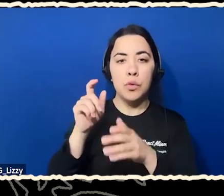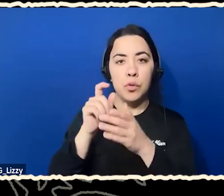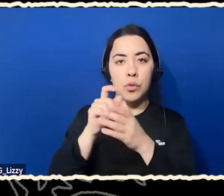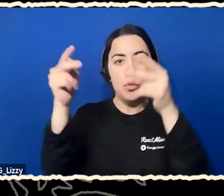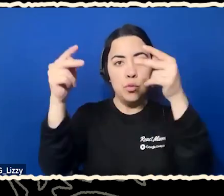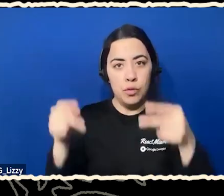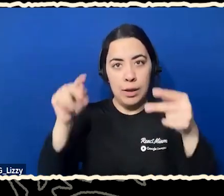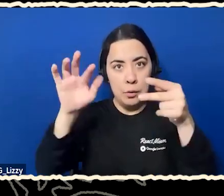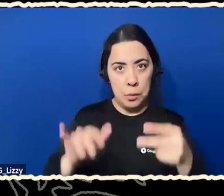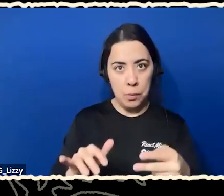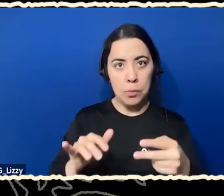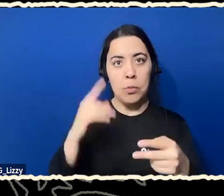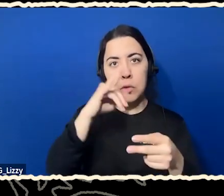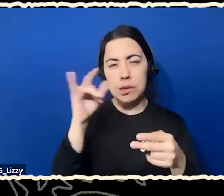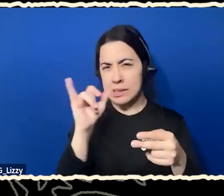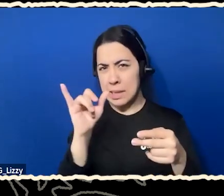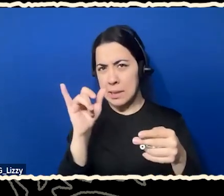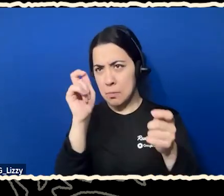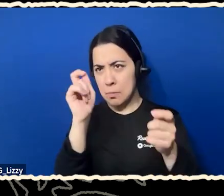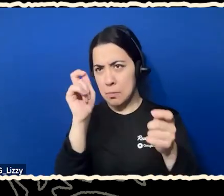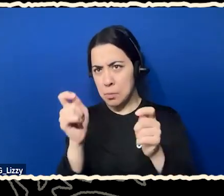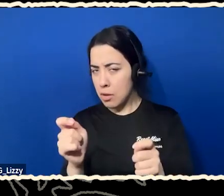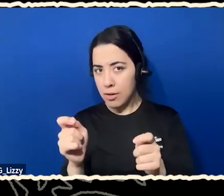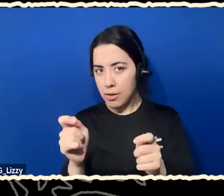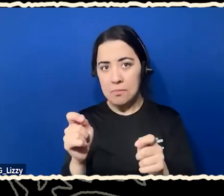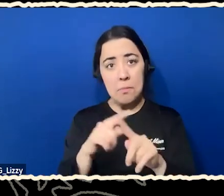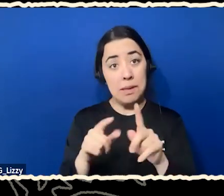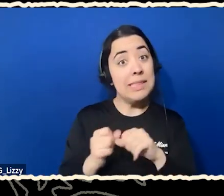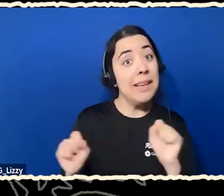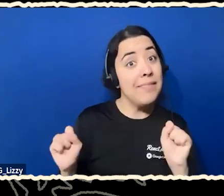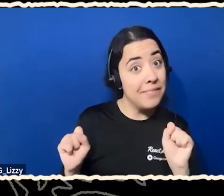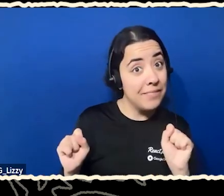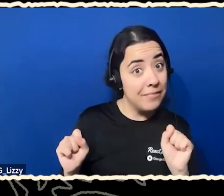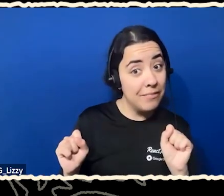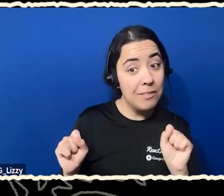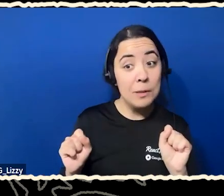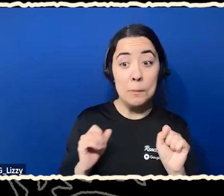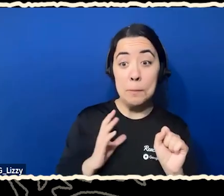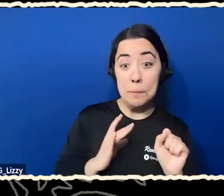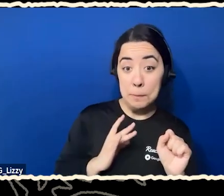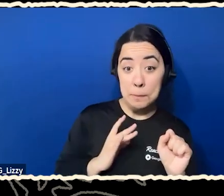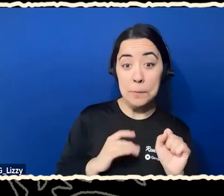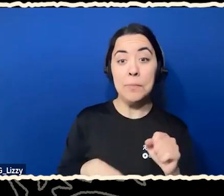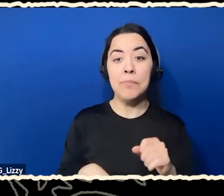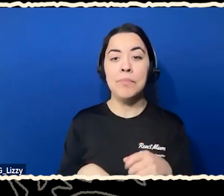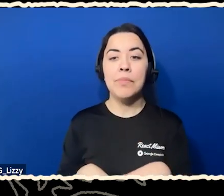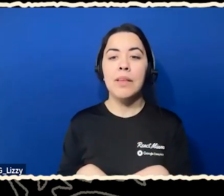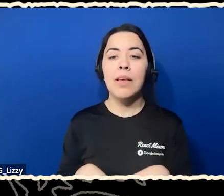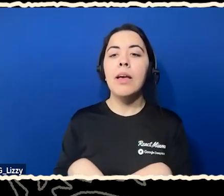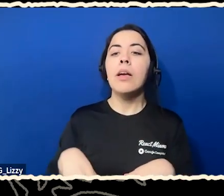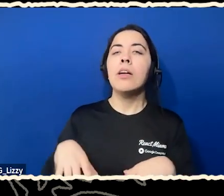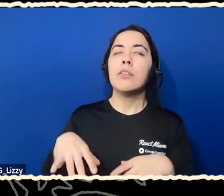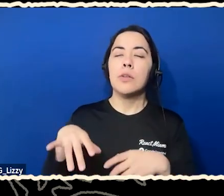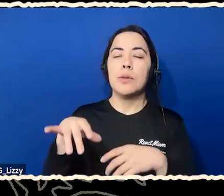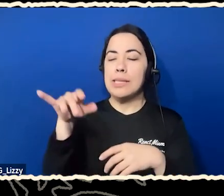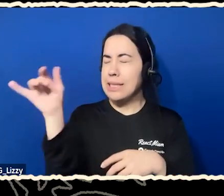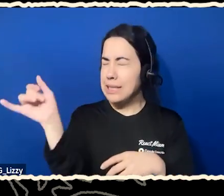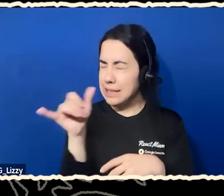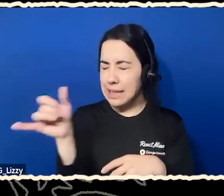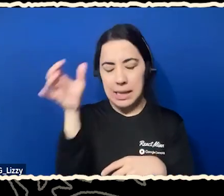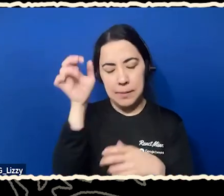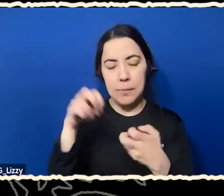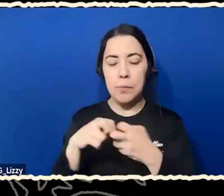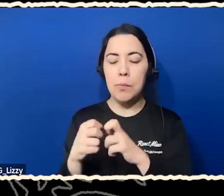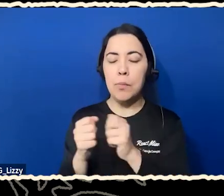safe, but it is kind of magic under the hood. So we have the exact same problem with Redux. My answer